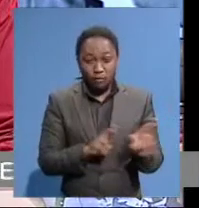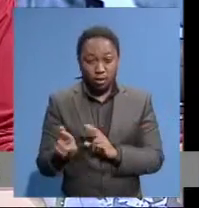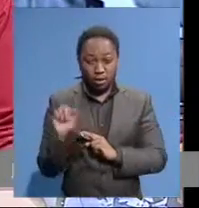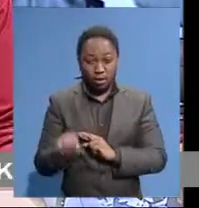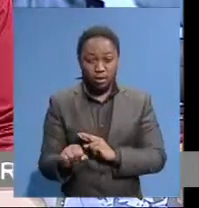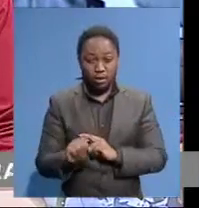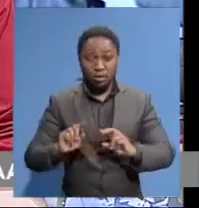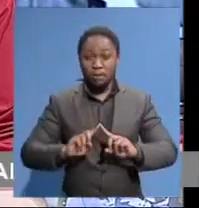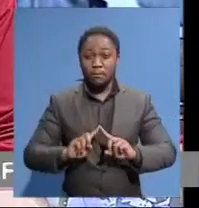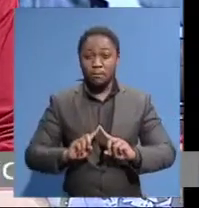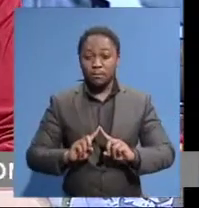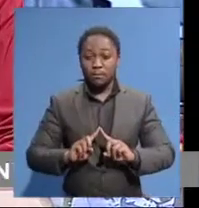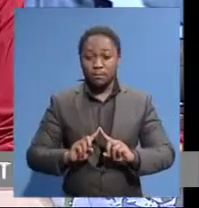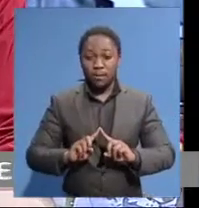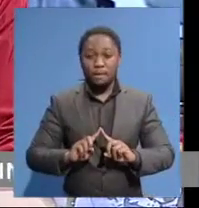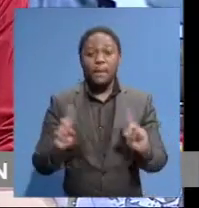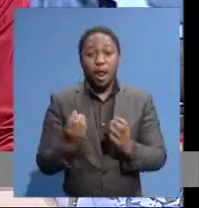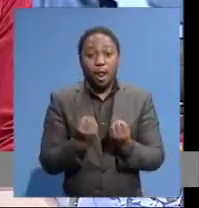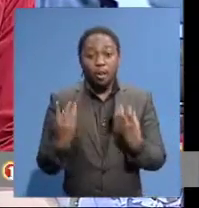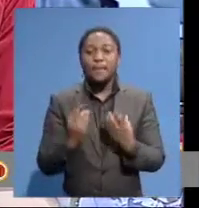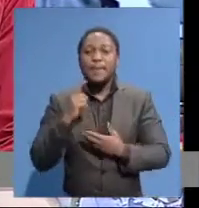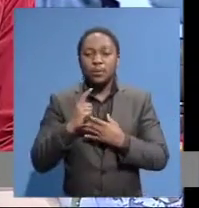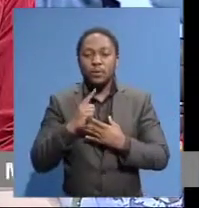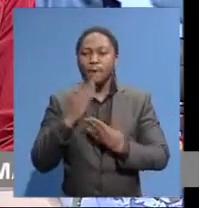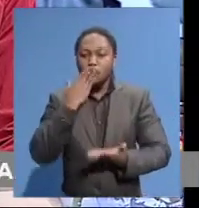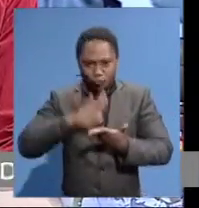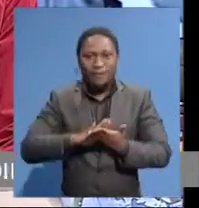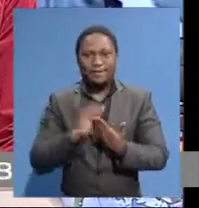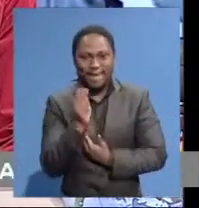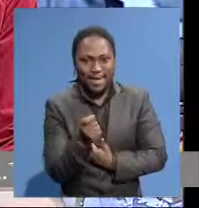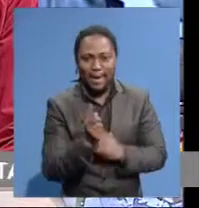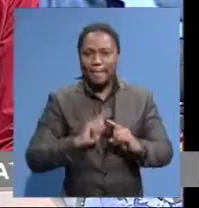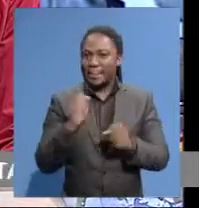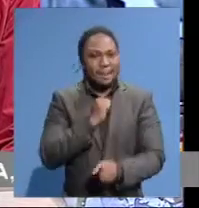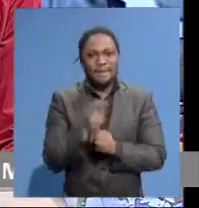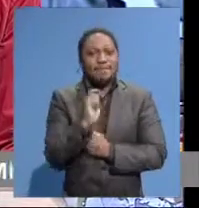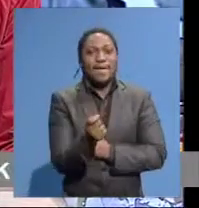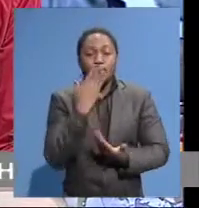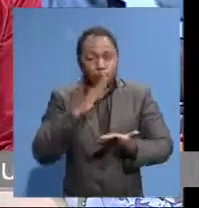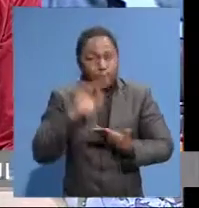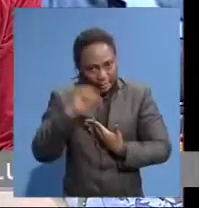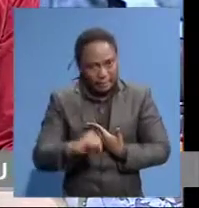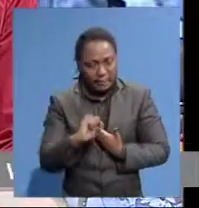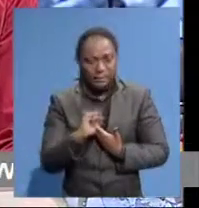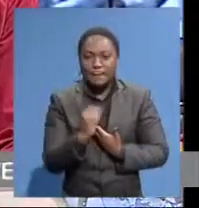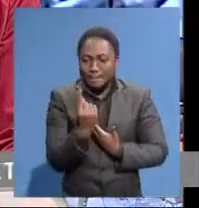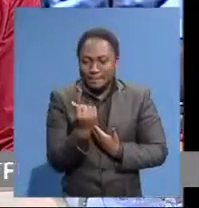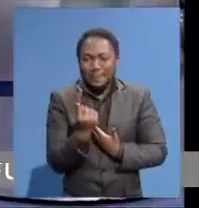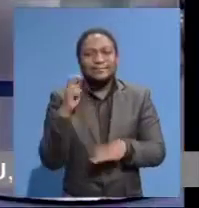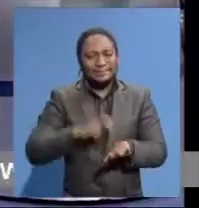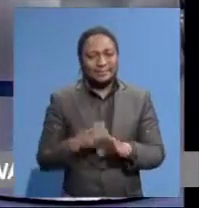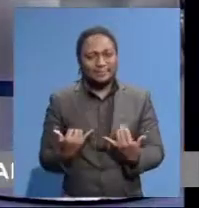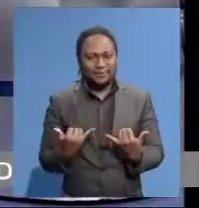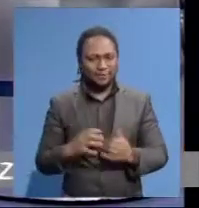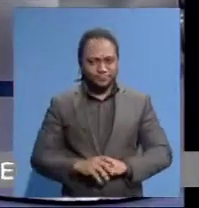but we have got so many pledges that have not been translated into action. So, you know, we need hard money. Is